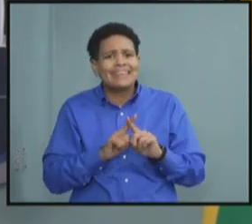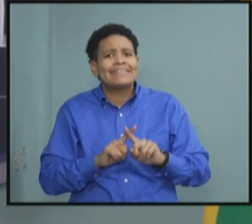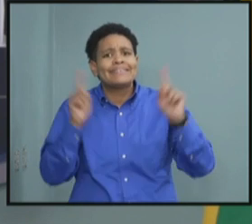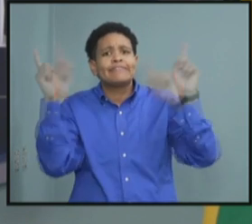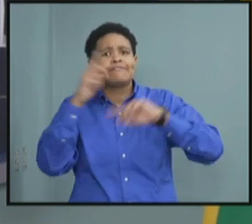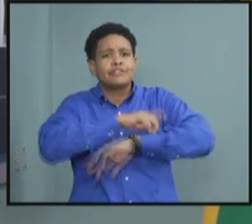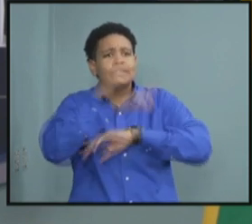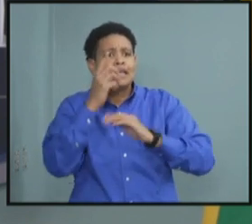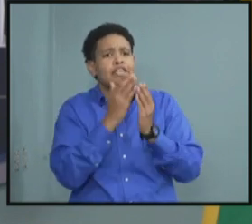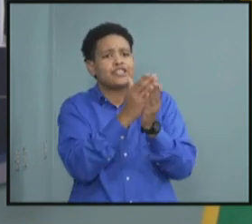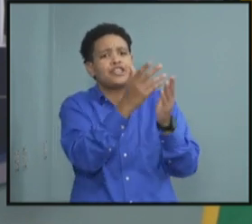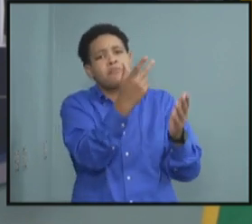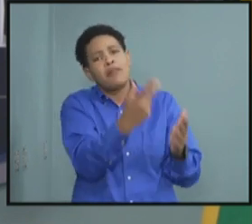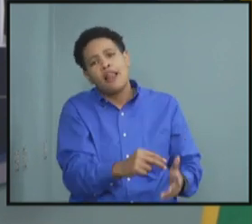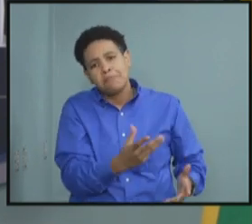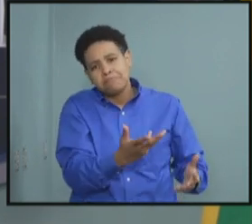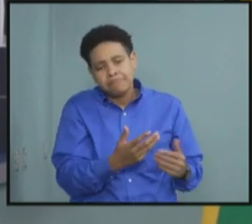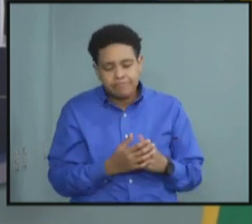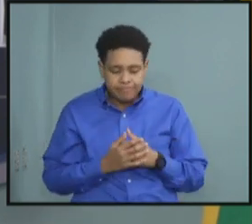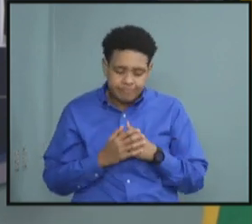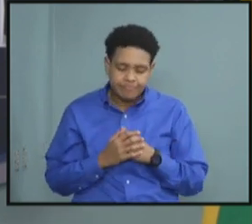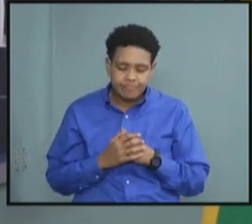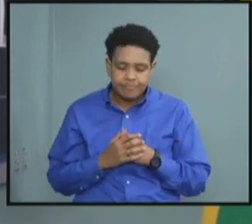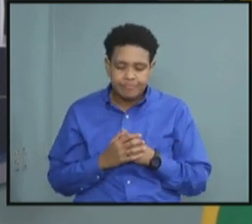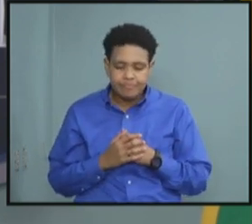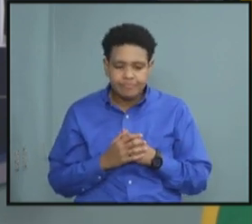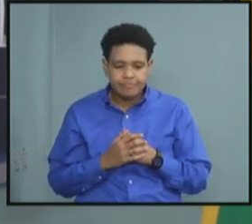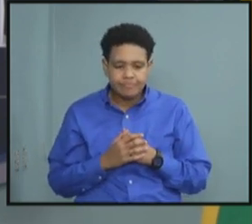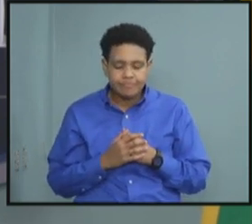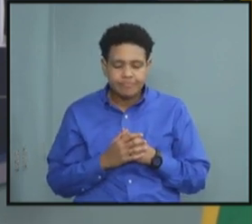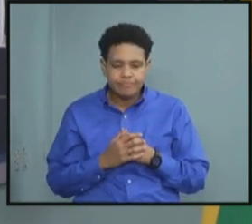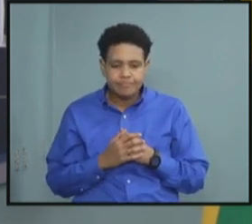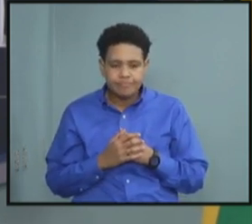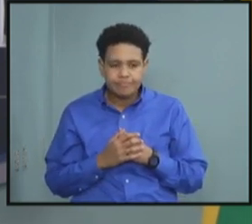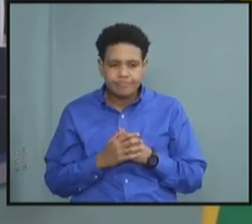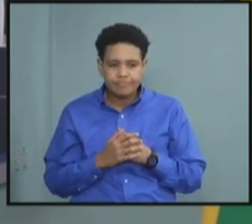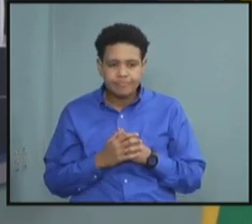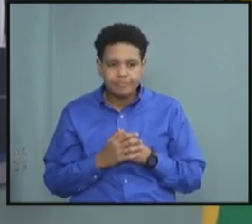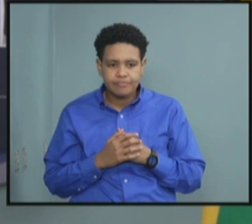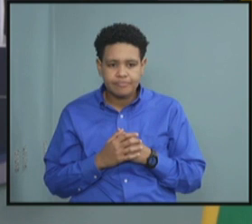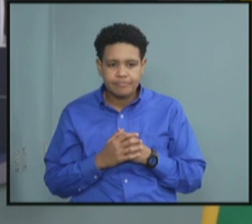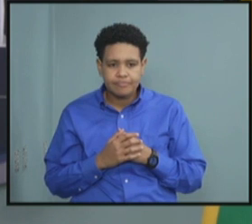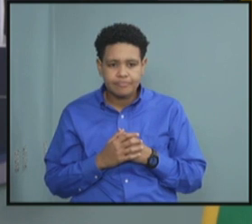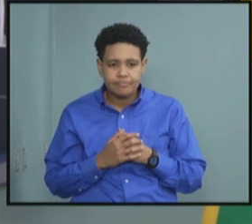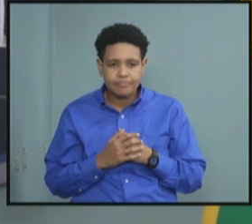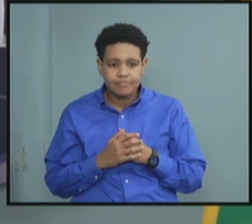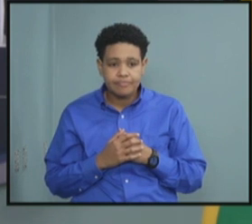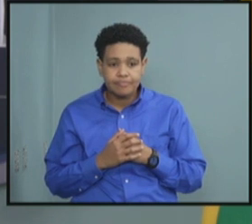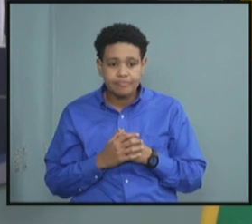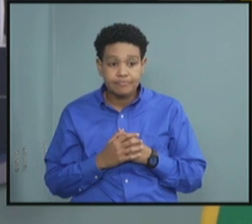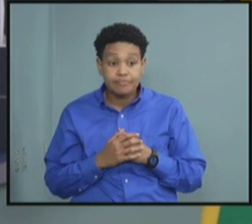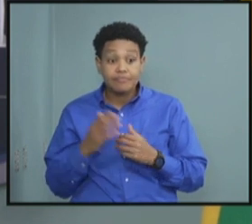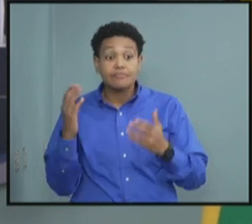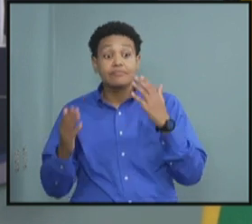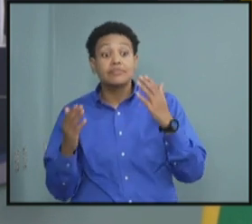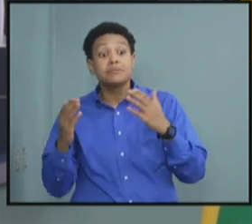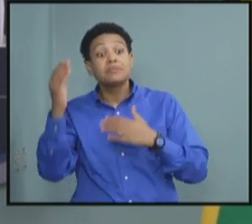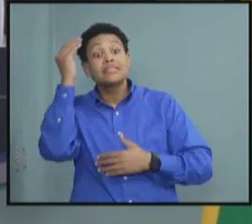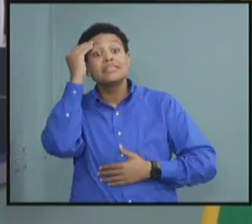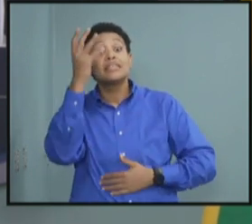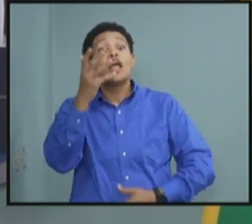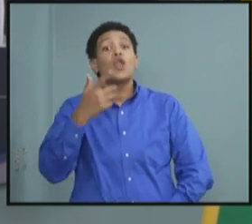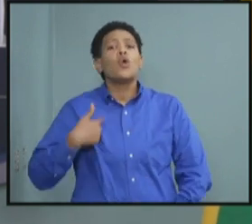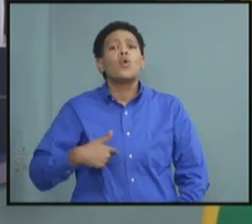day that they may actually decide to come. They may tell you that we